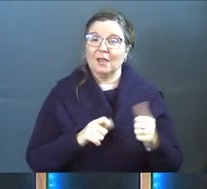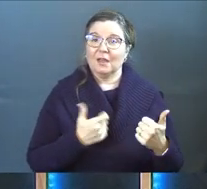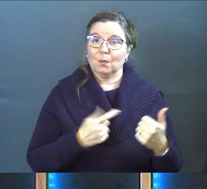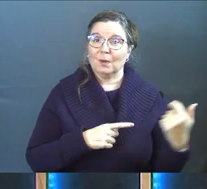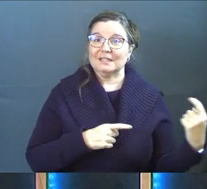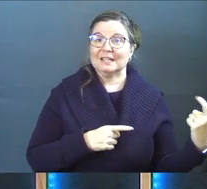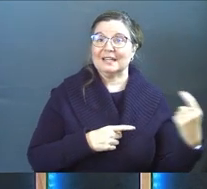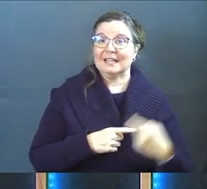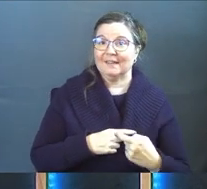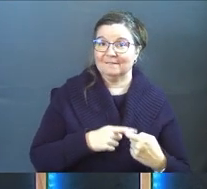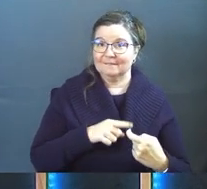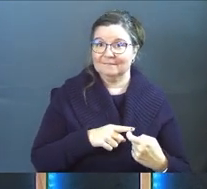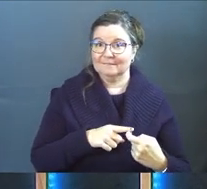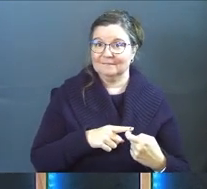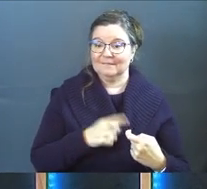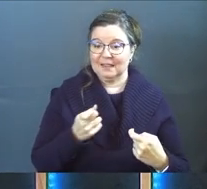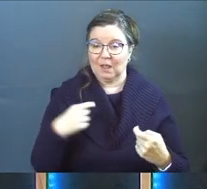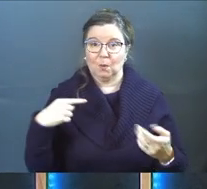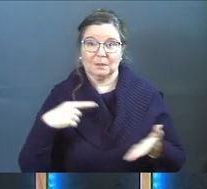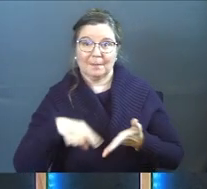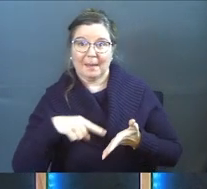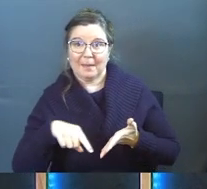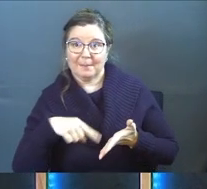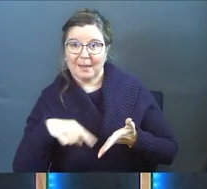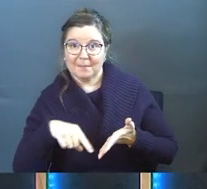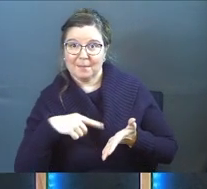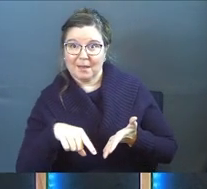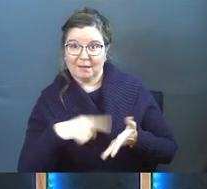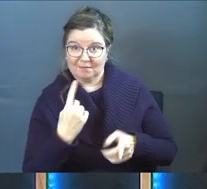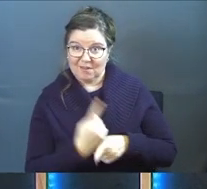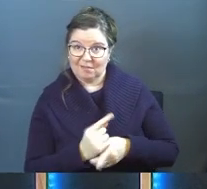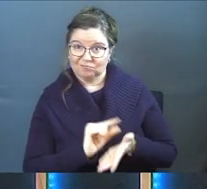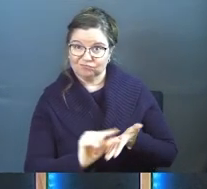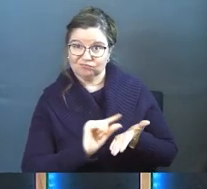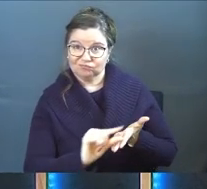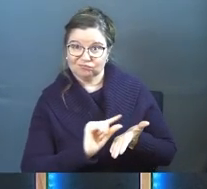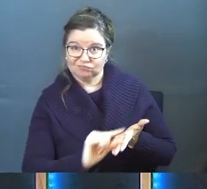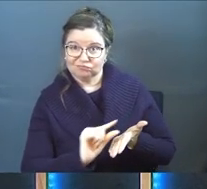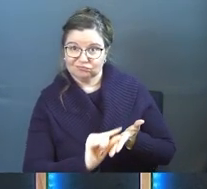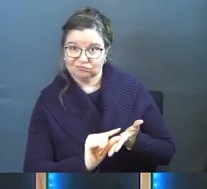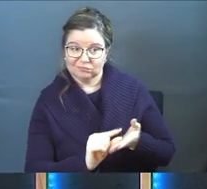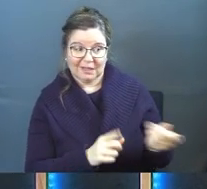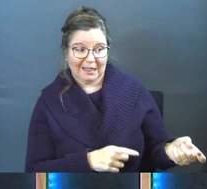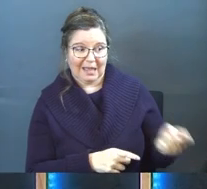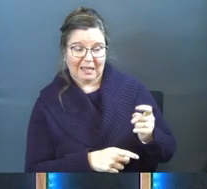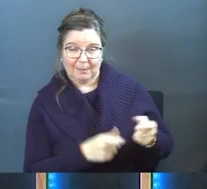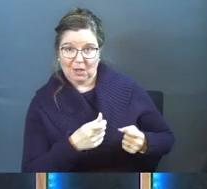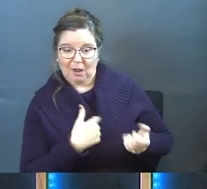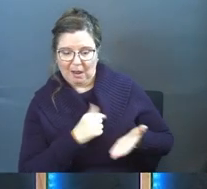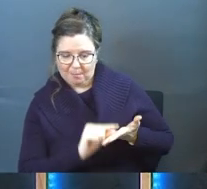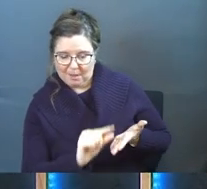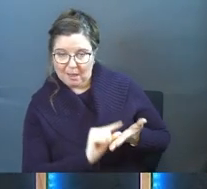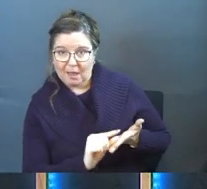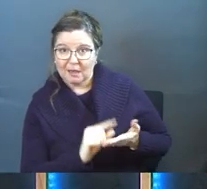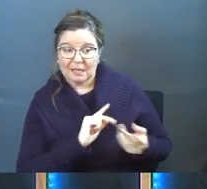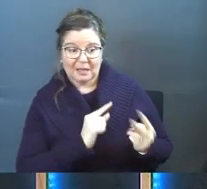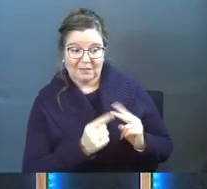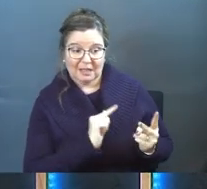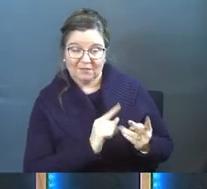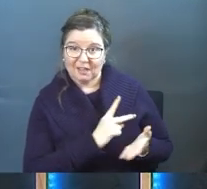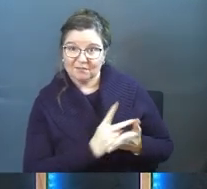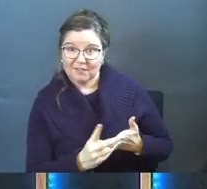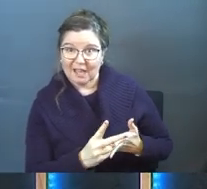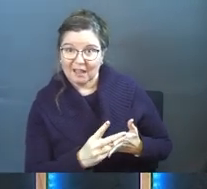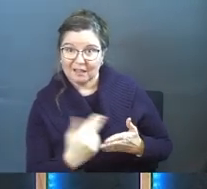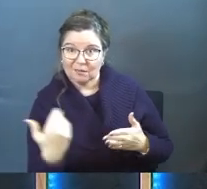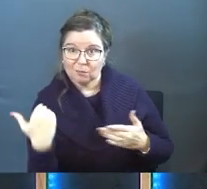new car, I should say. The other of us is going to make payments, right? They give me the car, I make the payments. If either of us fails